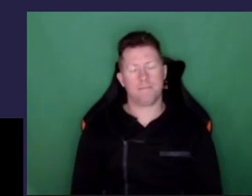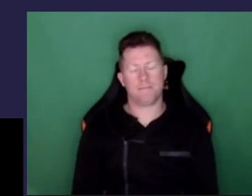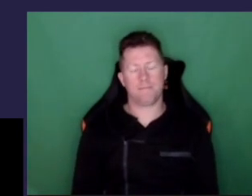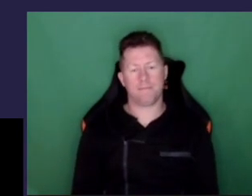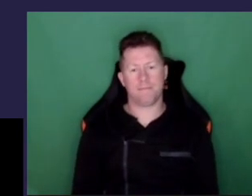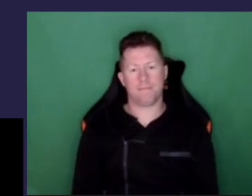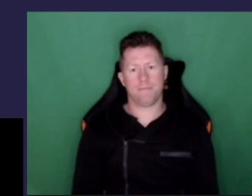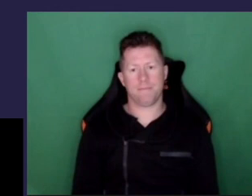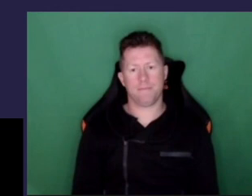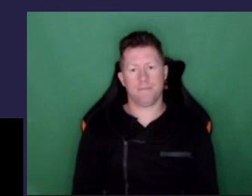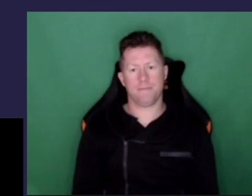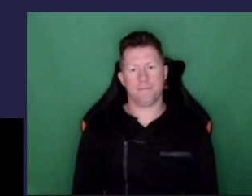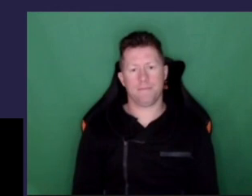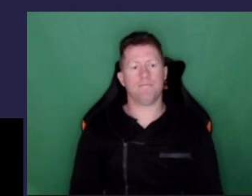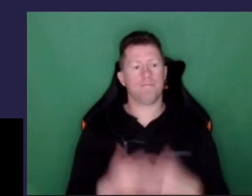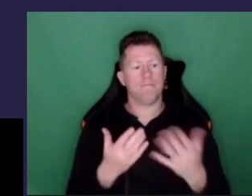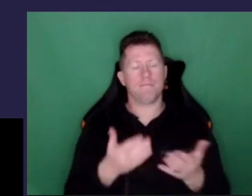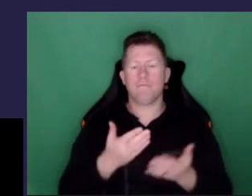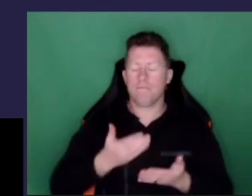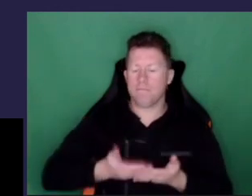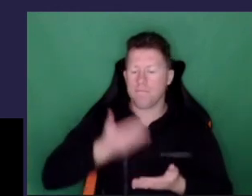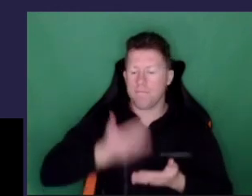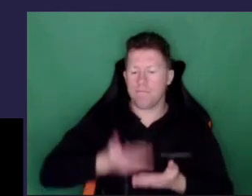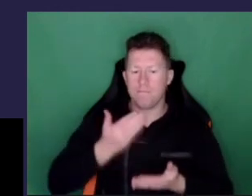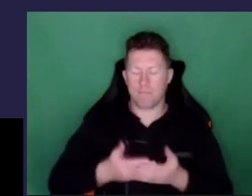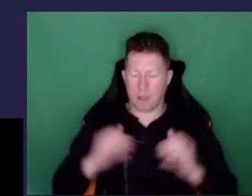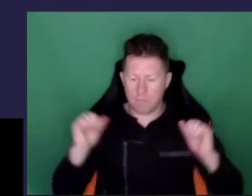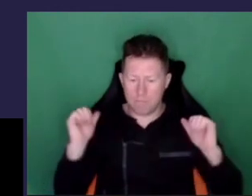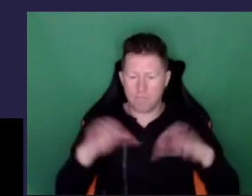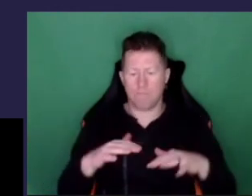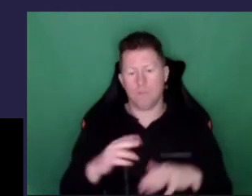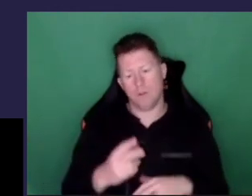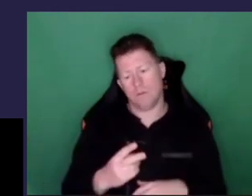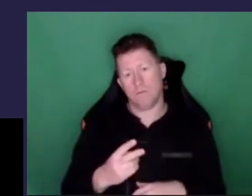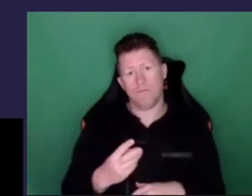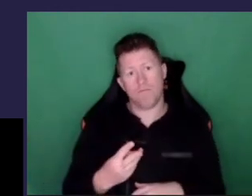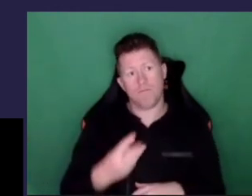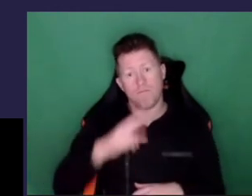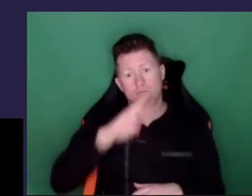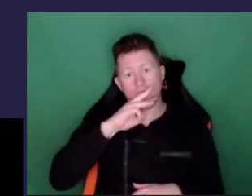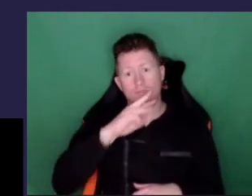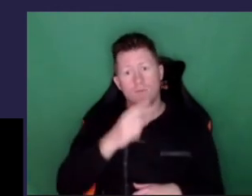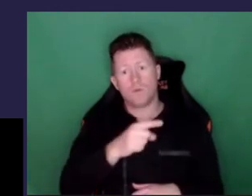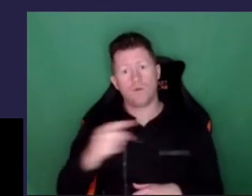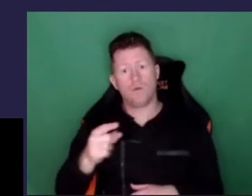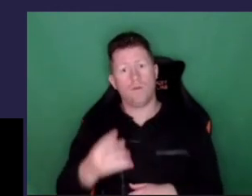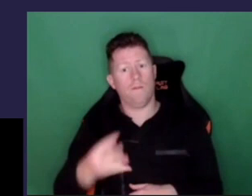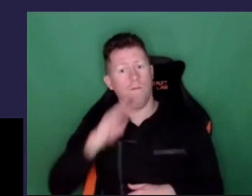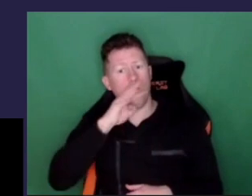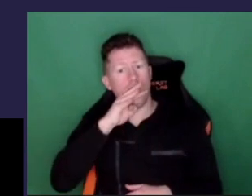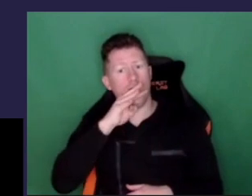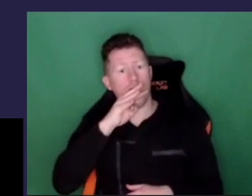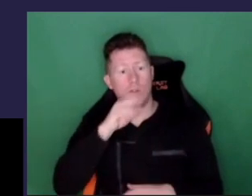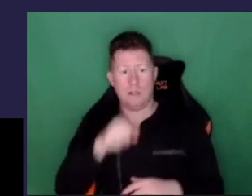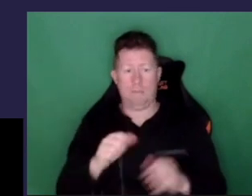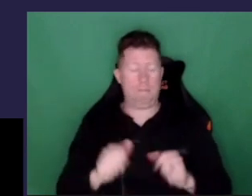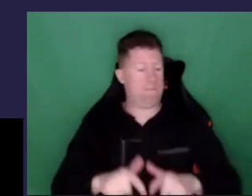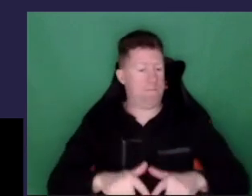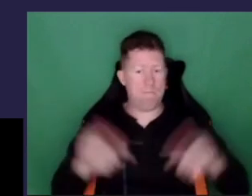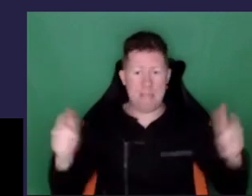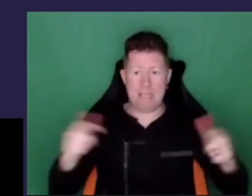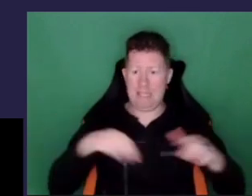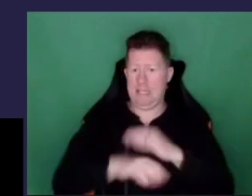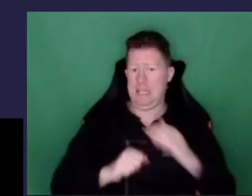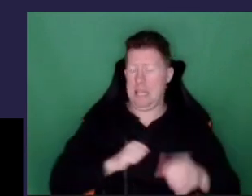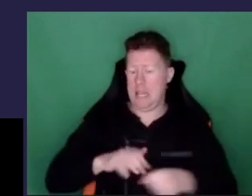The Cover Dish supper, we usually turn out between 300 and 400 people. It's the largest Cover Dish supper in our county,